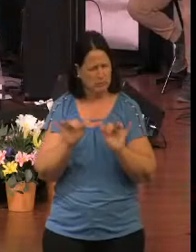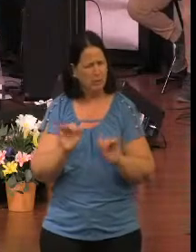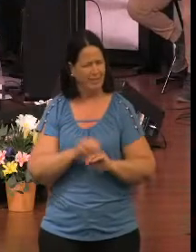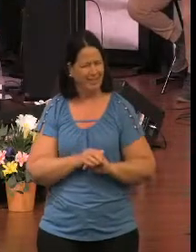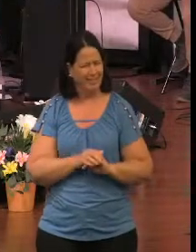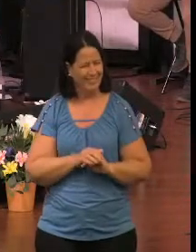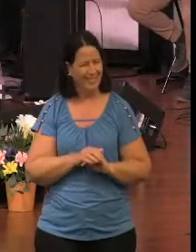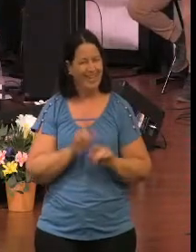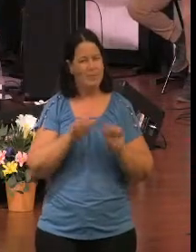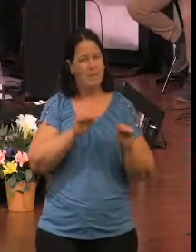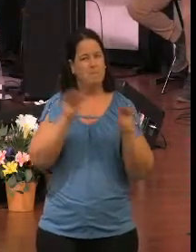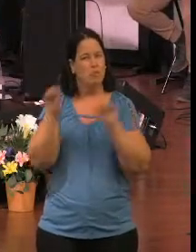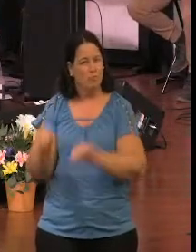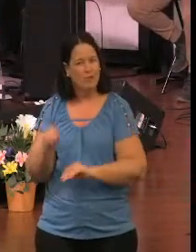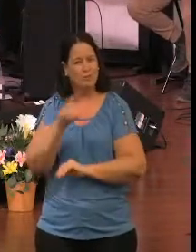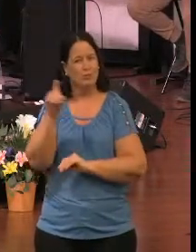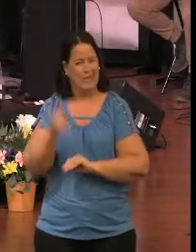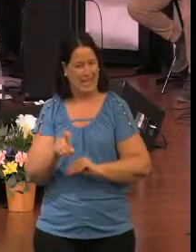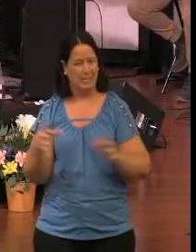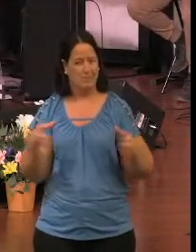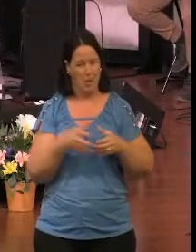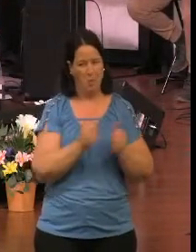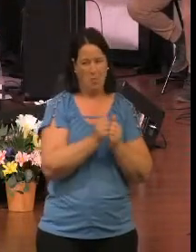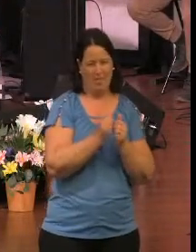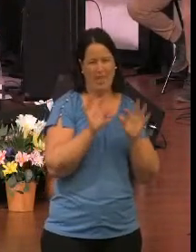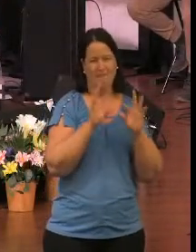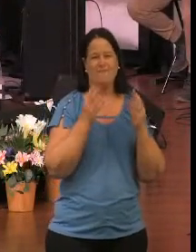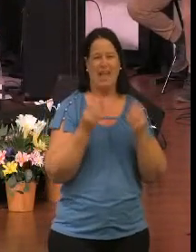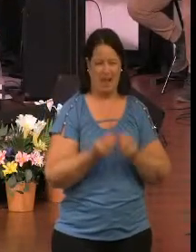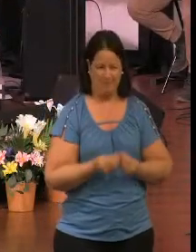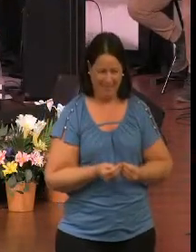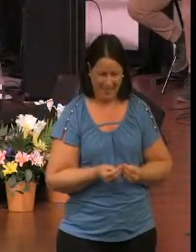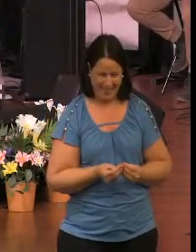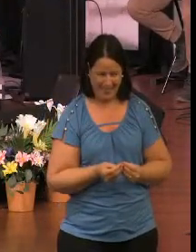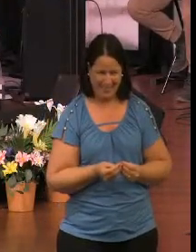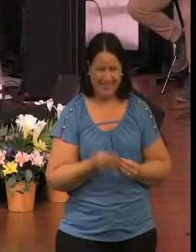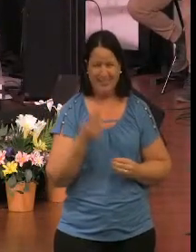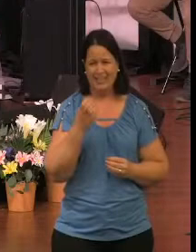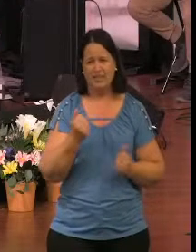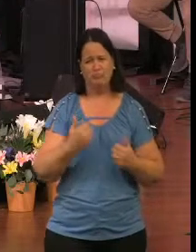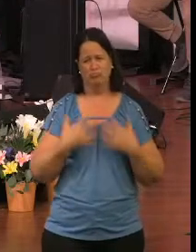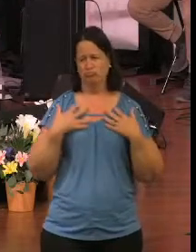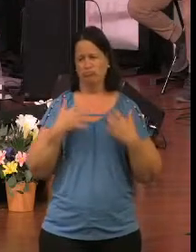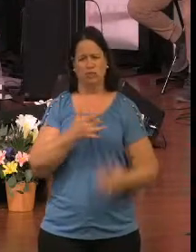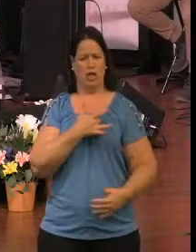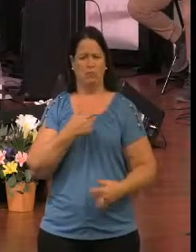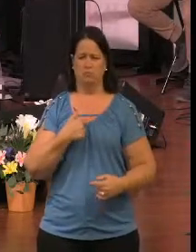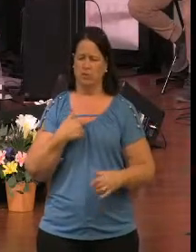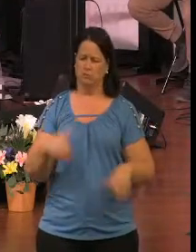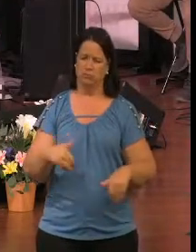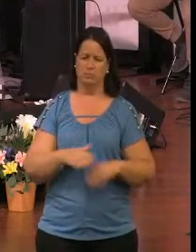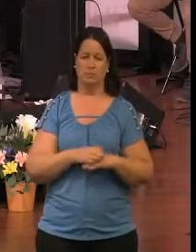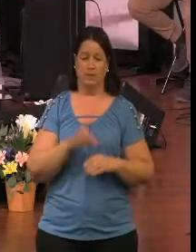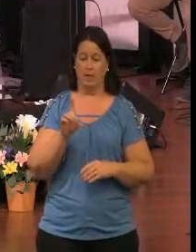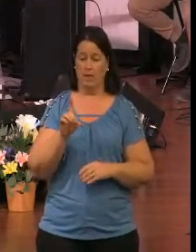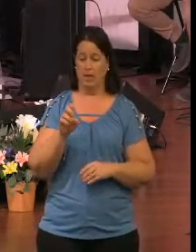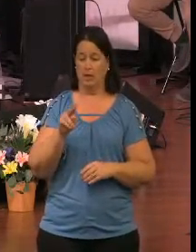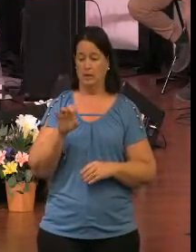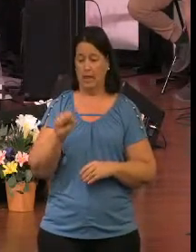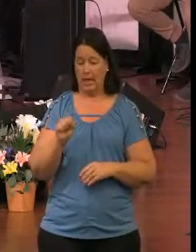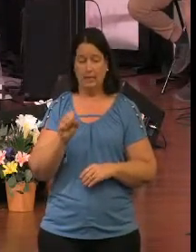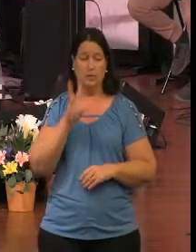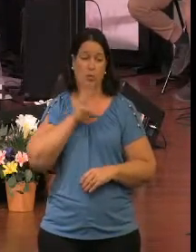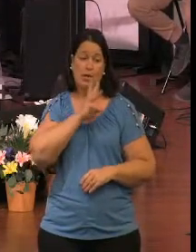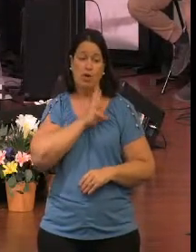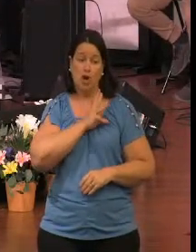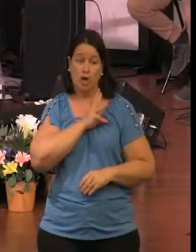But he is moving to Texas to be with family, and he has been such an inspiration to me. Dennis is a widower,